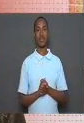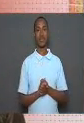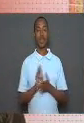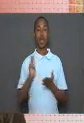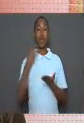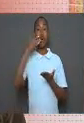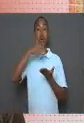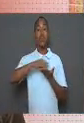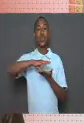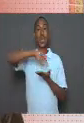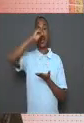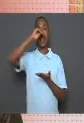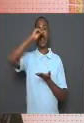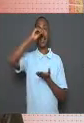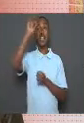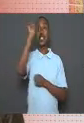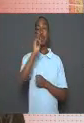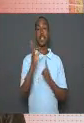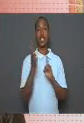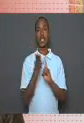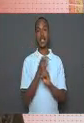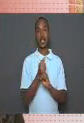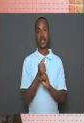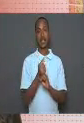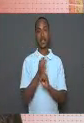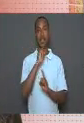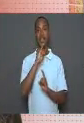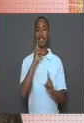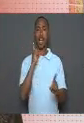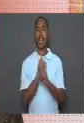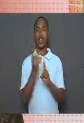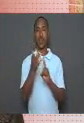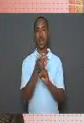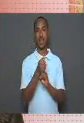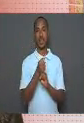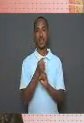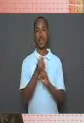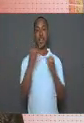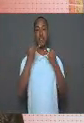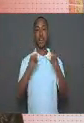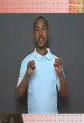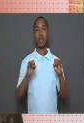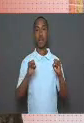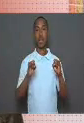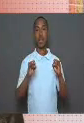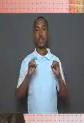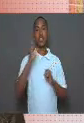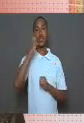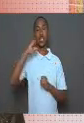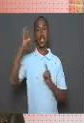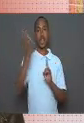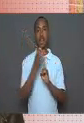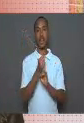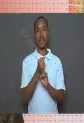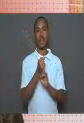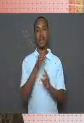We also learned that the percentage yield is the actual yield divided by the theoretical